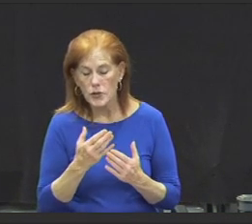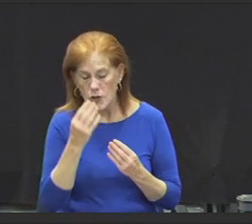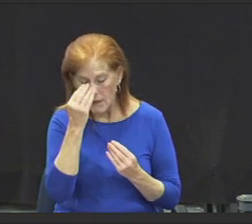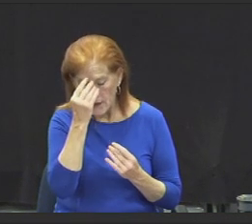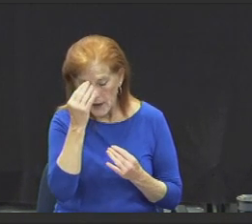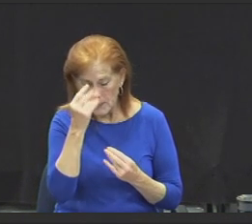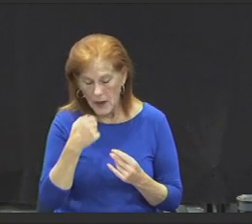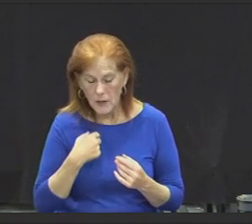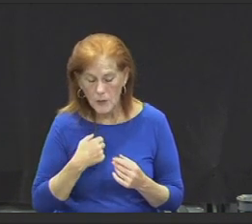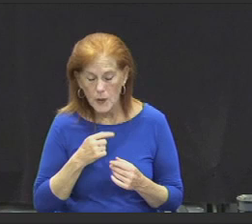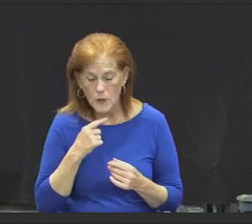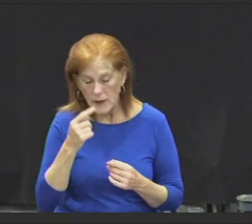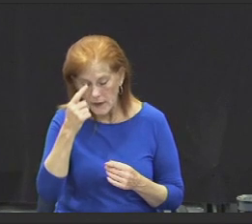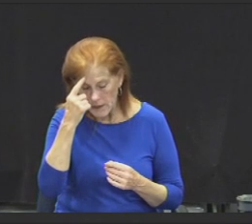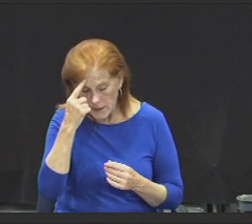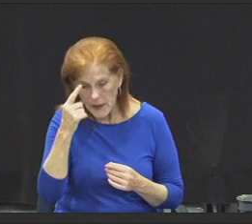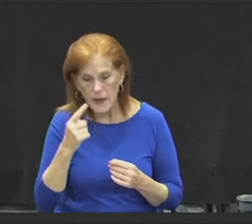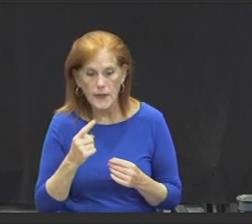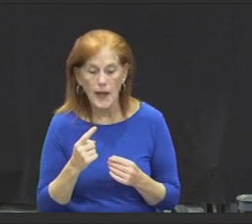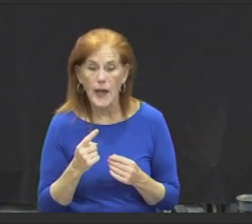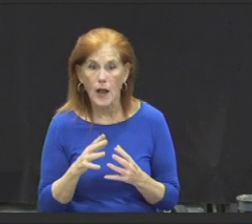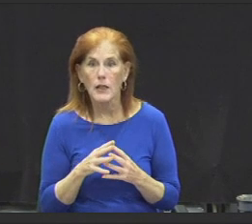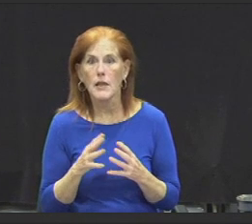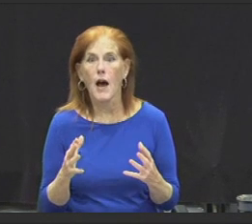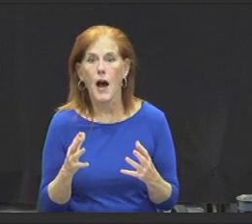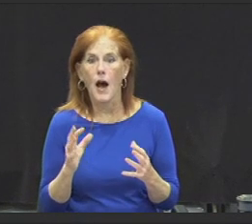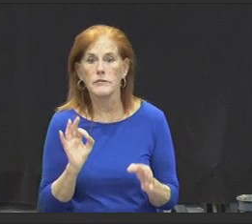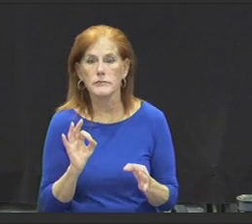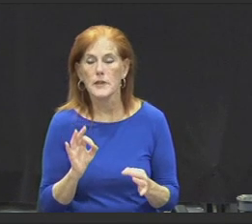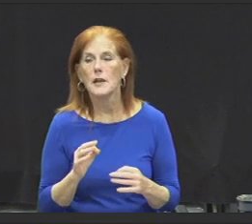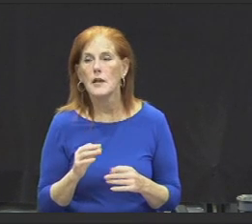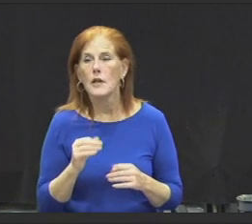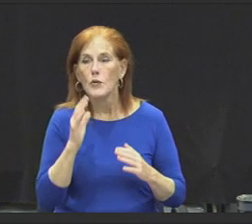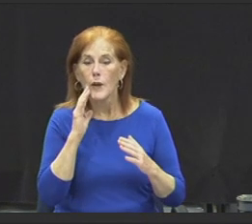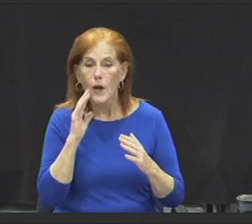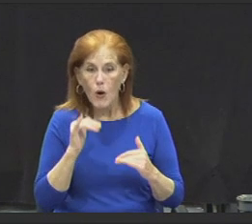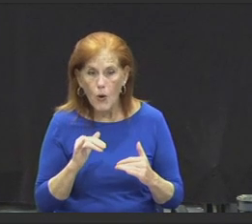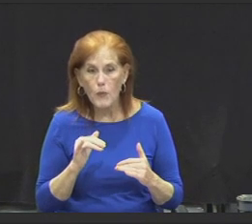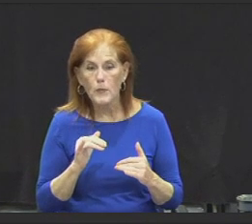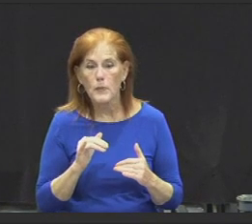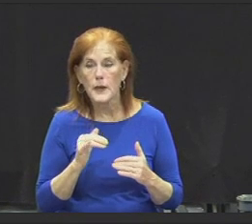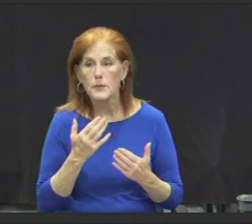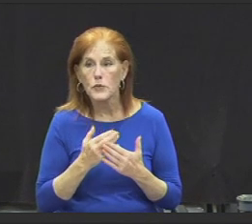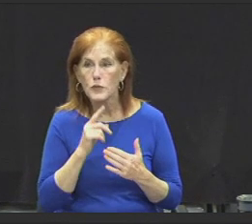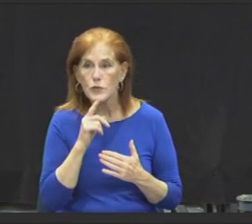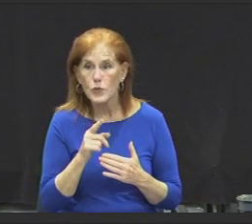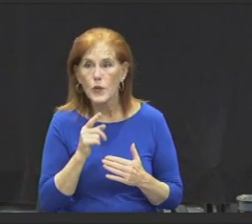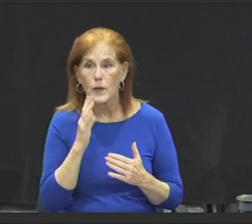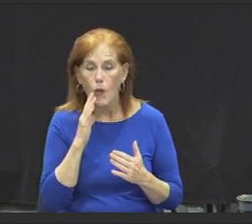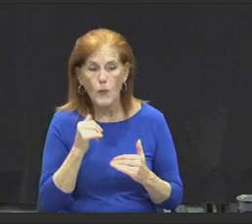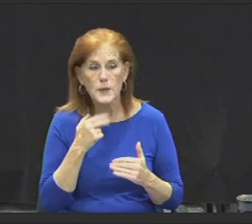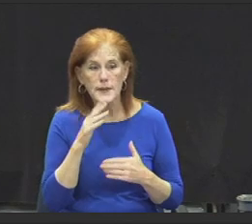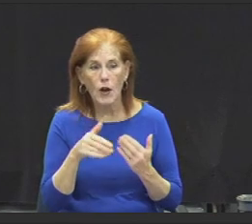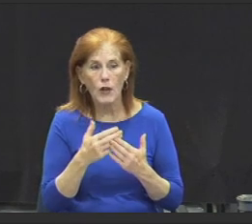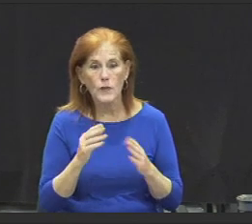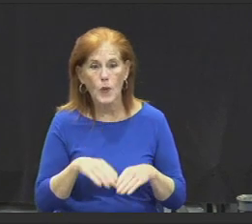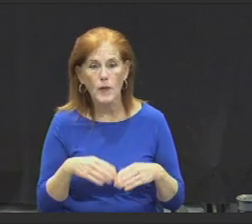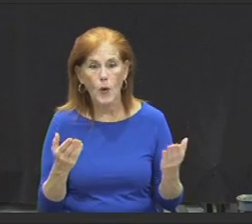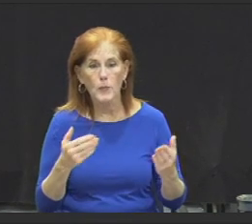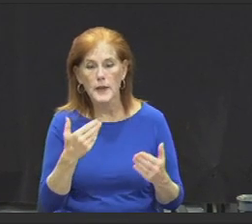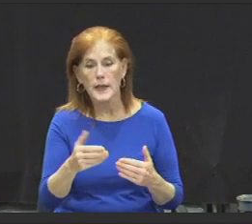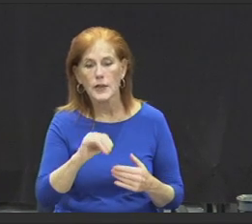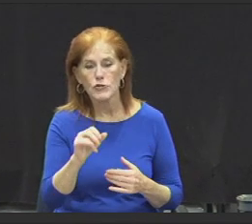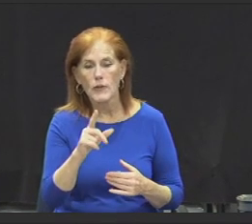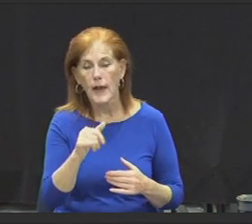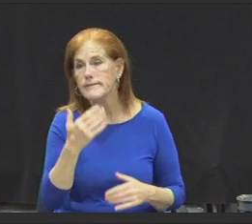We really think we got a lot of it right, and I hope that that proves out. Hope to see everybody at the opening in July. Very good. Wonderful.